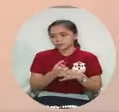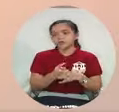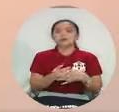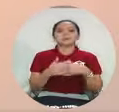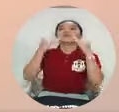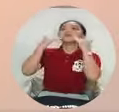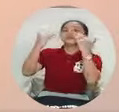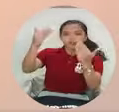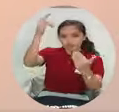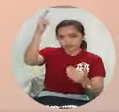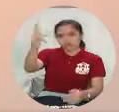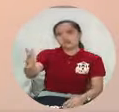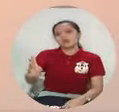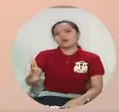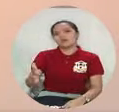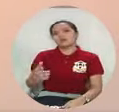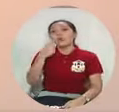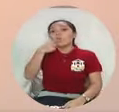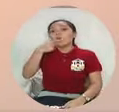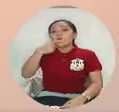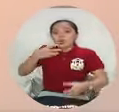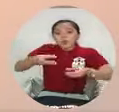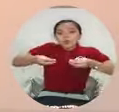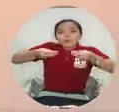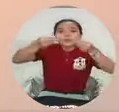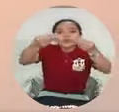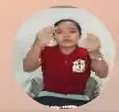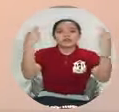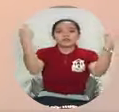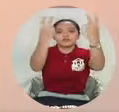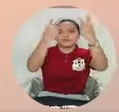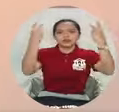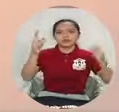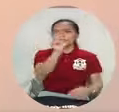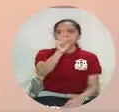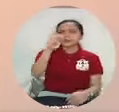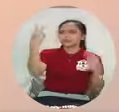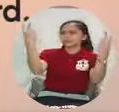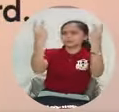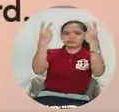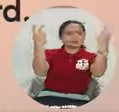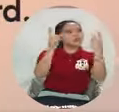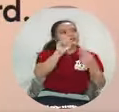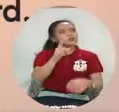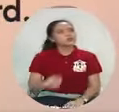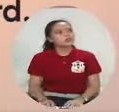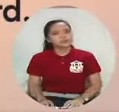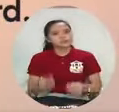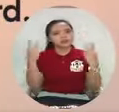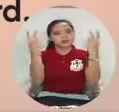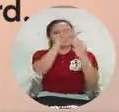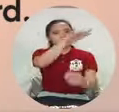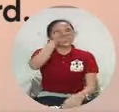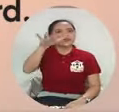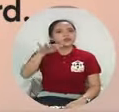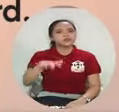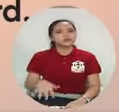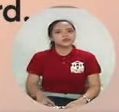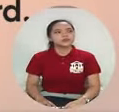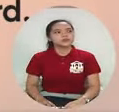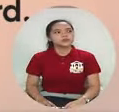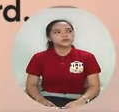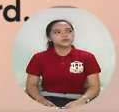But thanks be to God which giveth us the victory through our Lord Jesus Christ. Therefore, my beloved